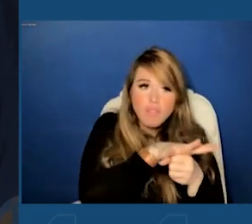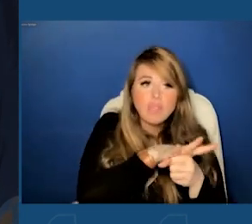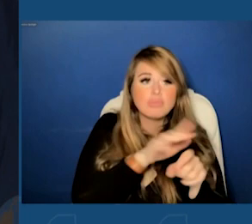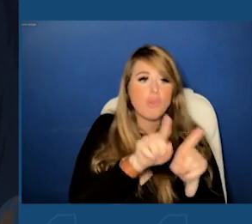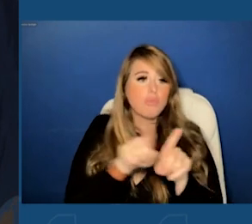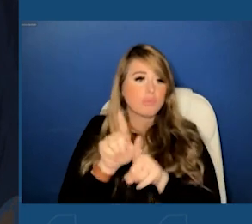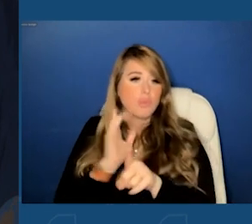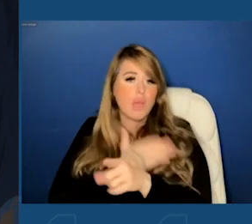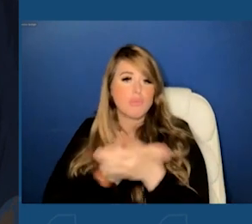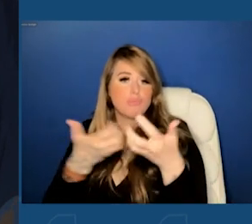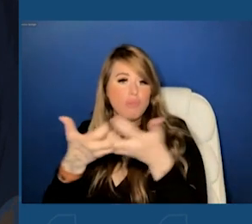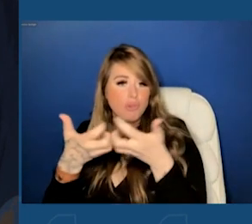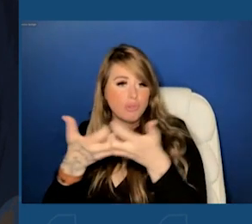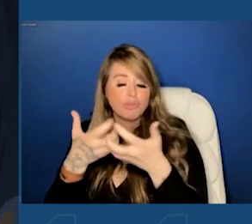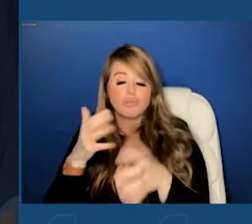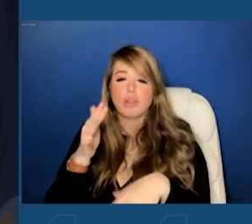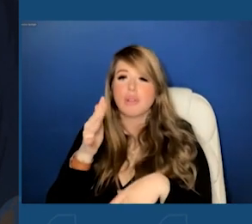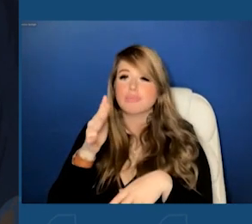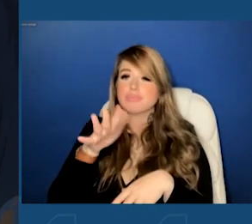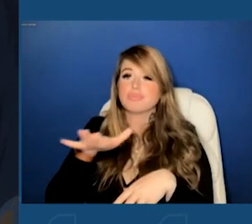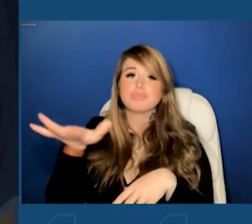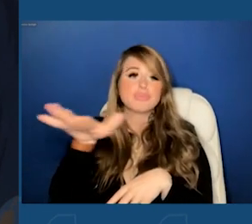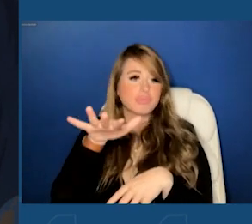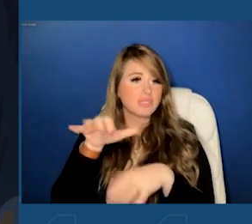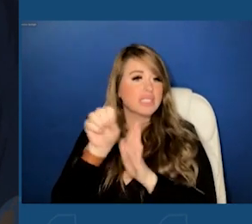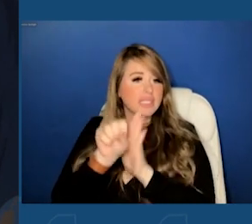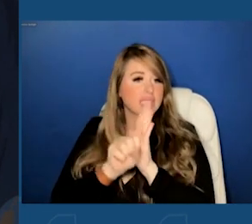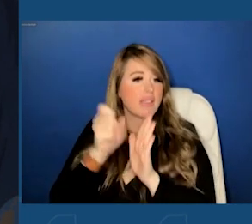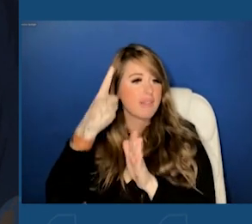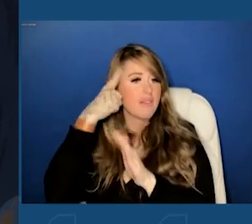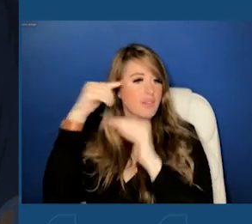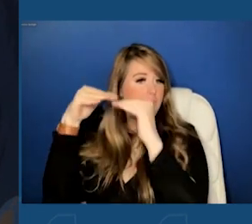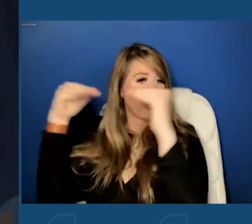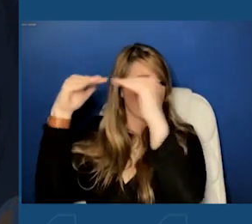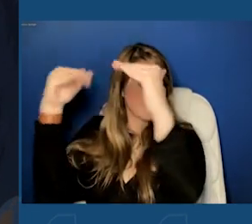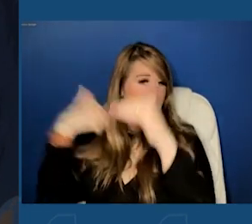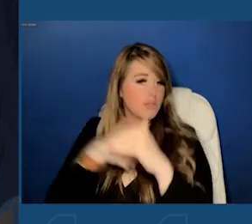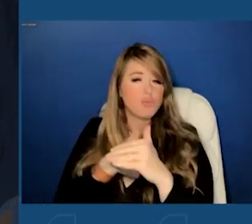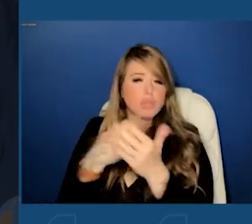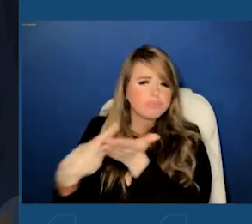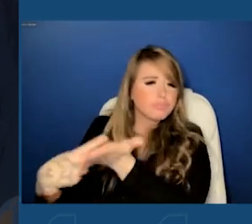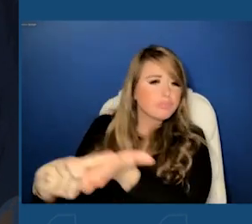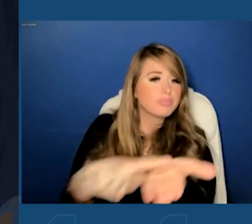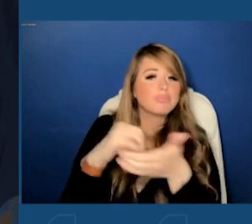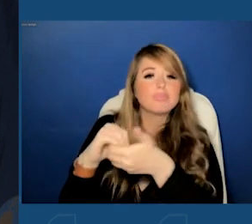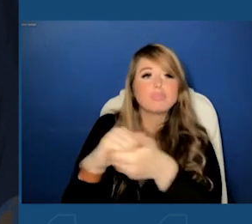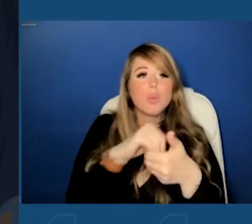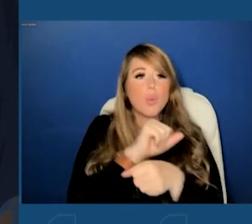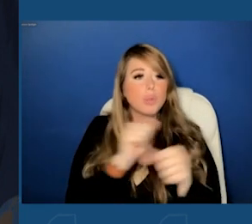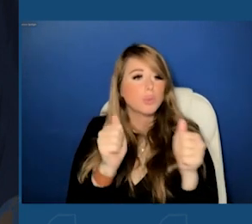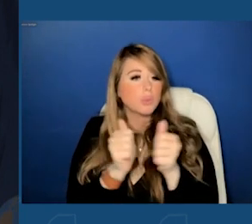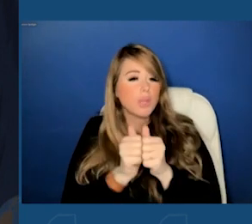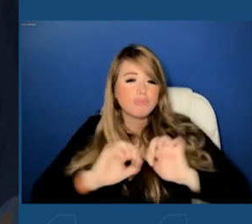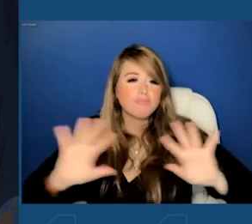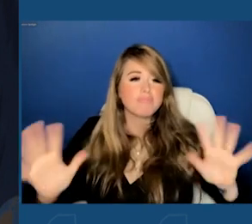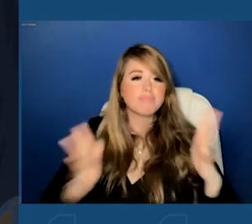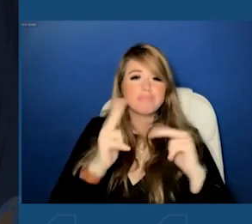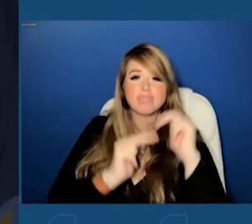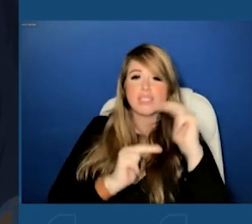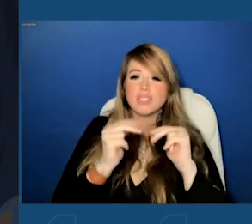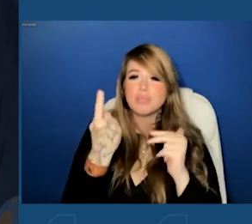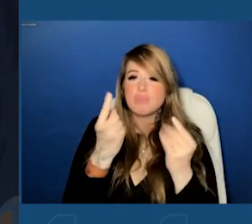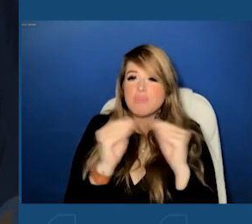partners along the state government level, to build a more exciting adventure here, more